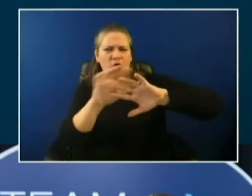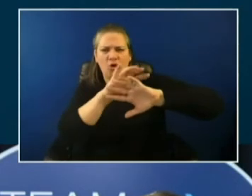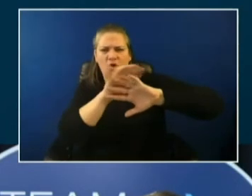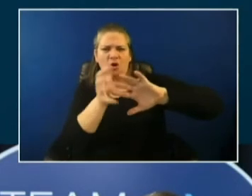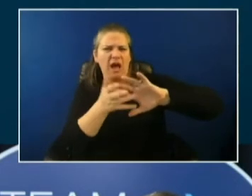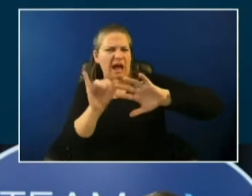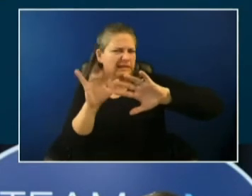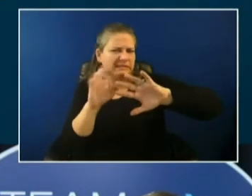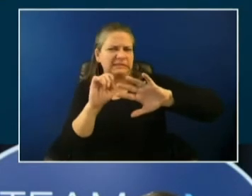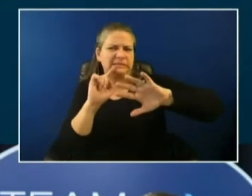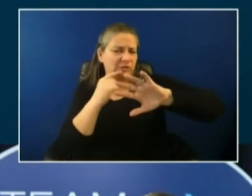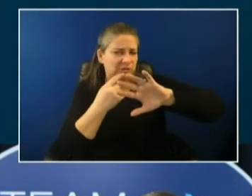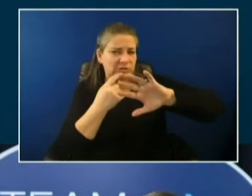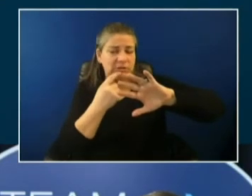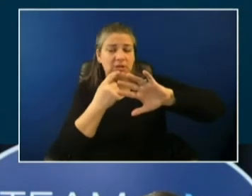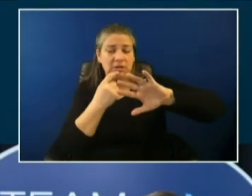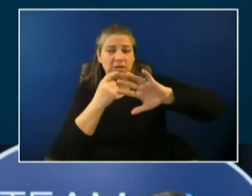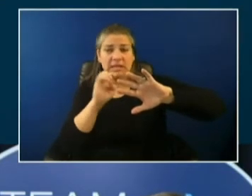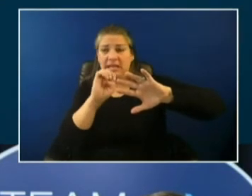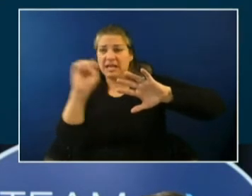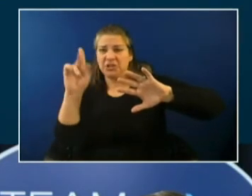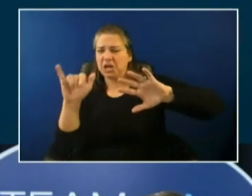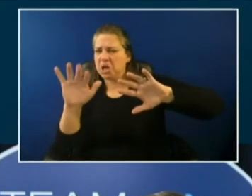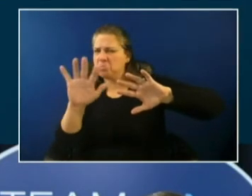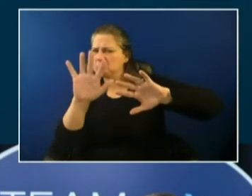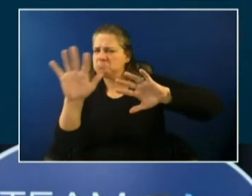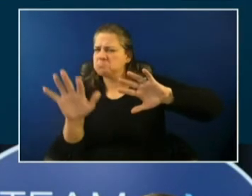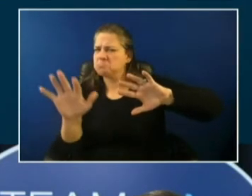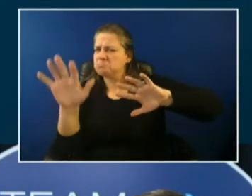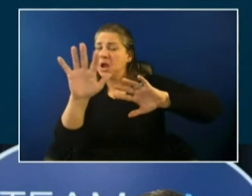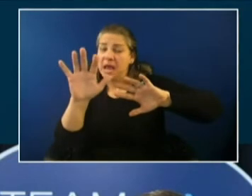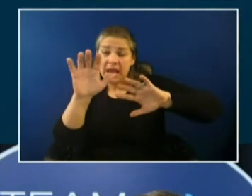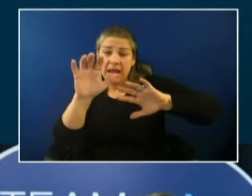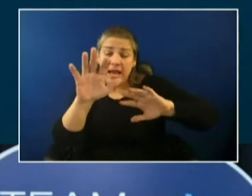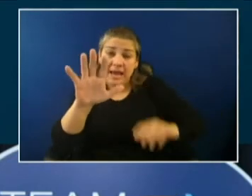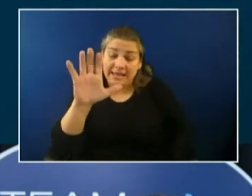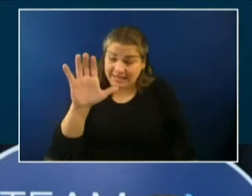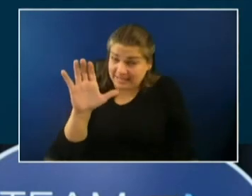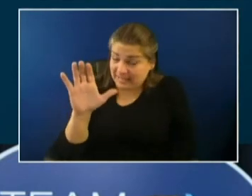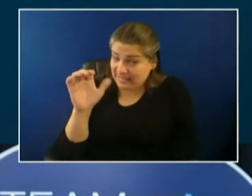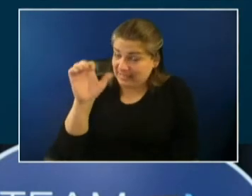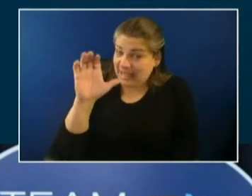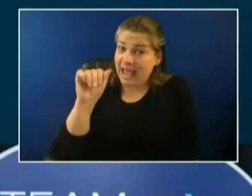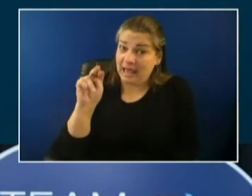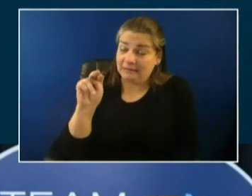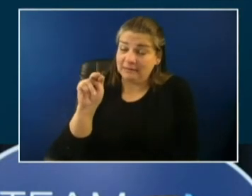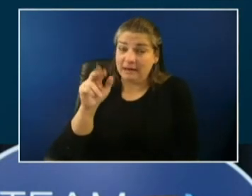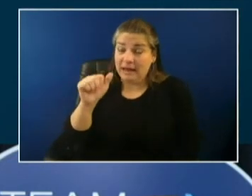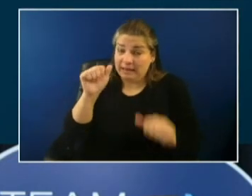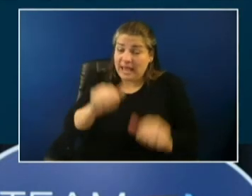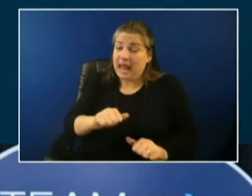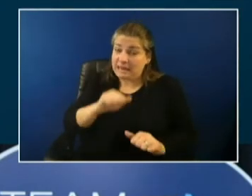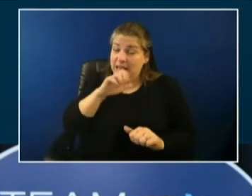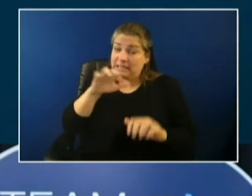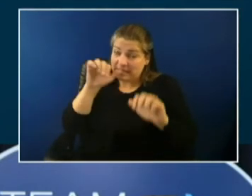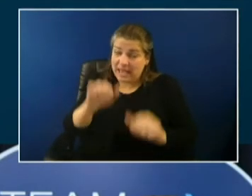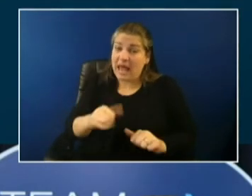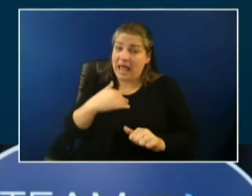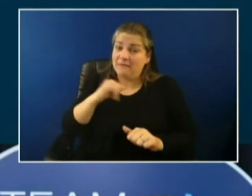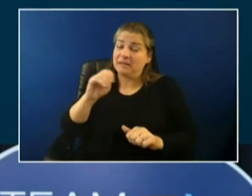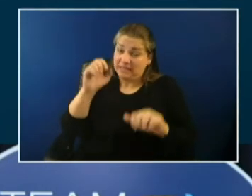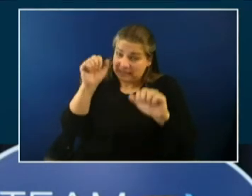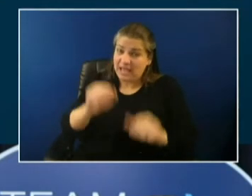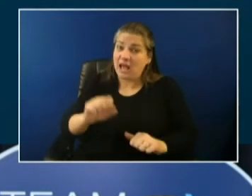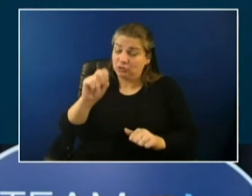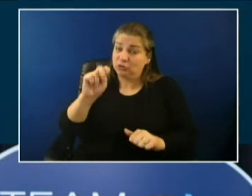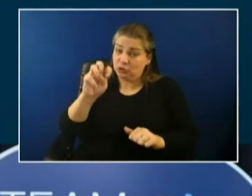as hard with ice. It can still get ice, and it can get snow, and it can get nasty. But the area